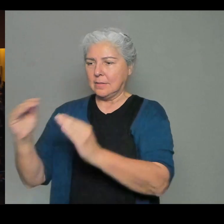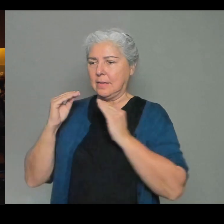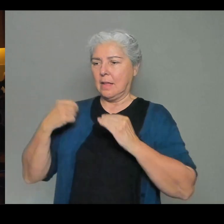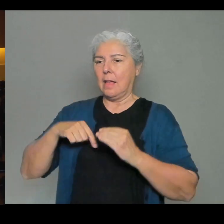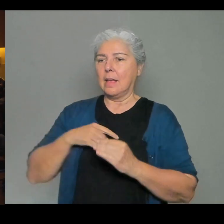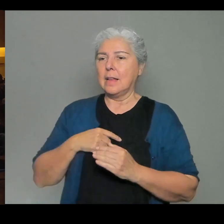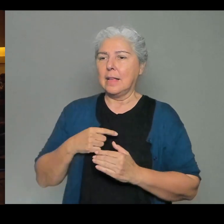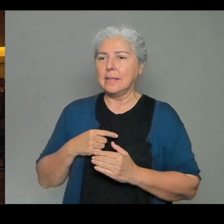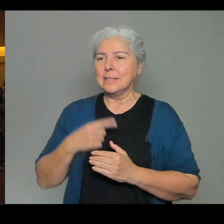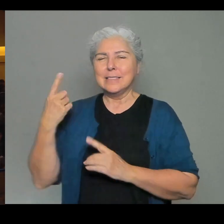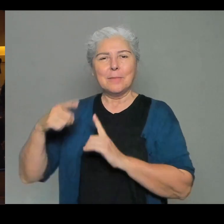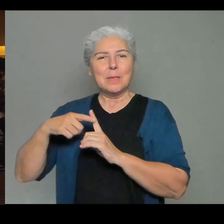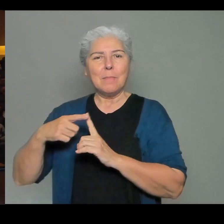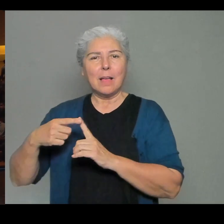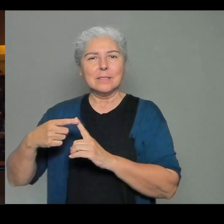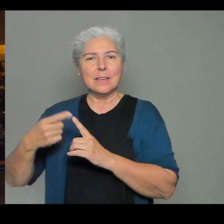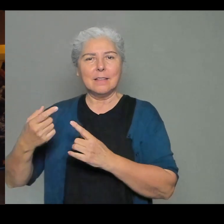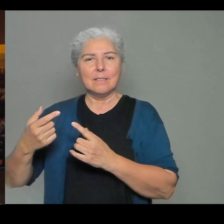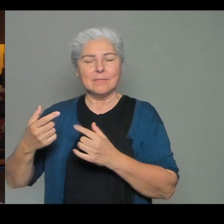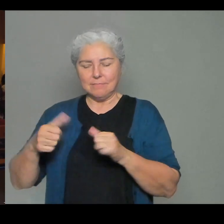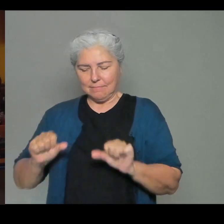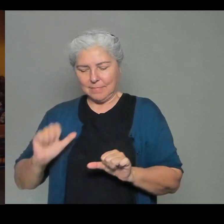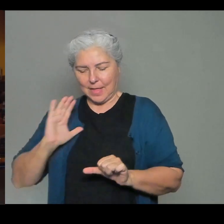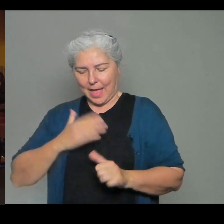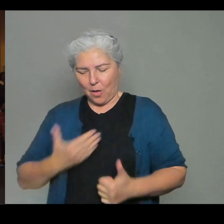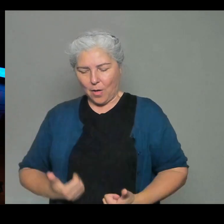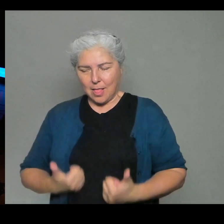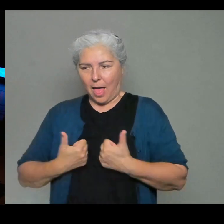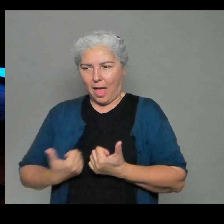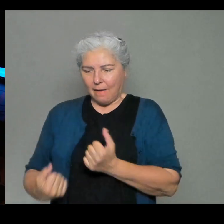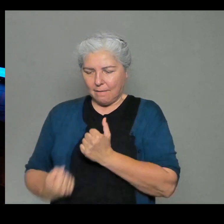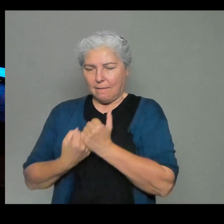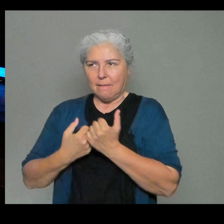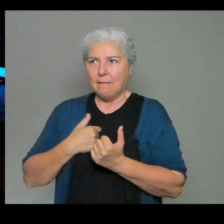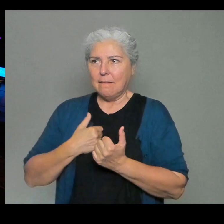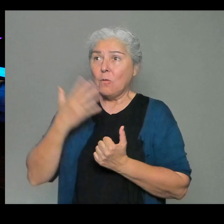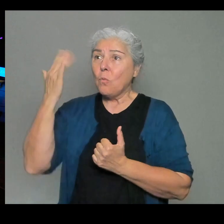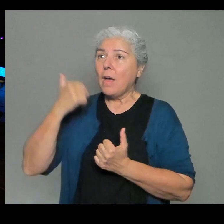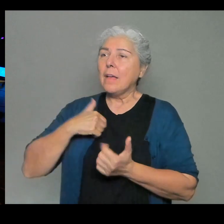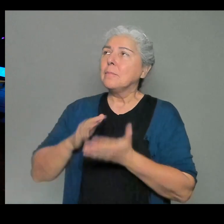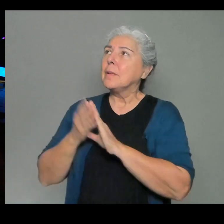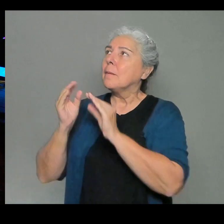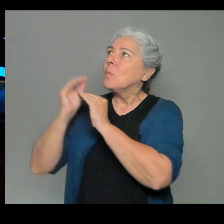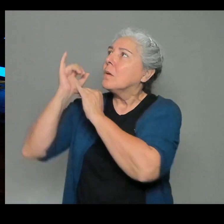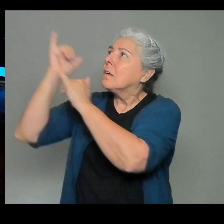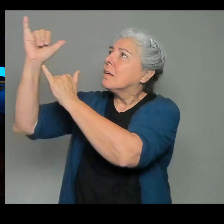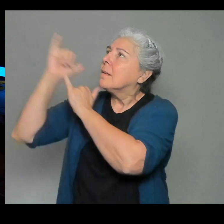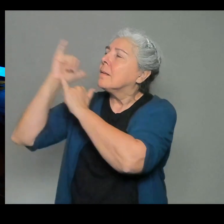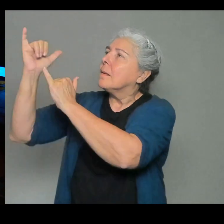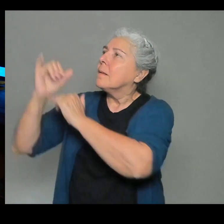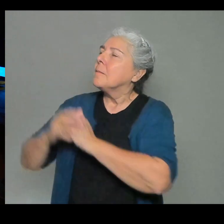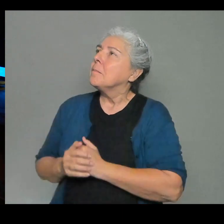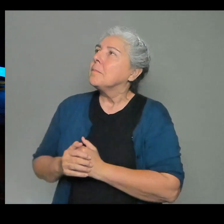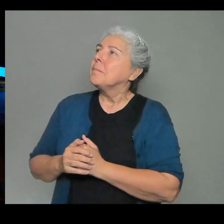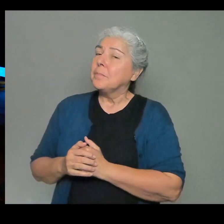us. They taught us. They deposited something positive in our life that we can be more like you.